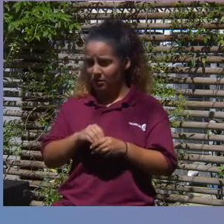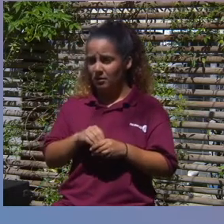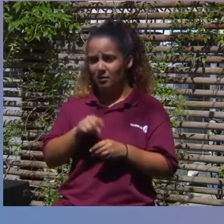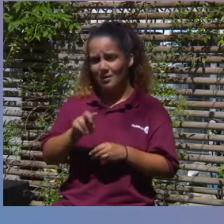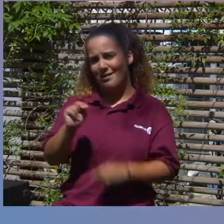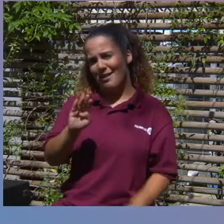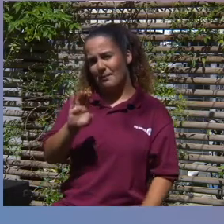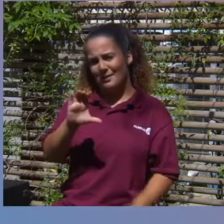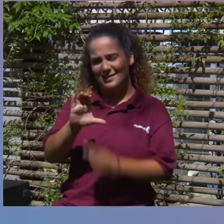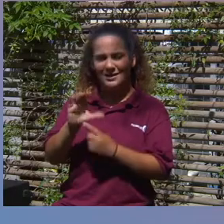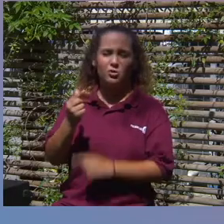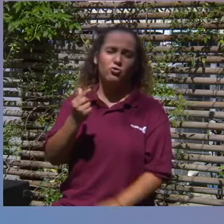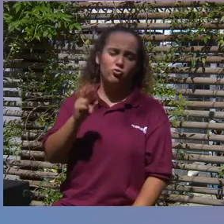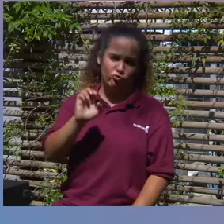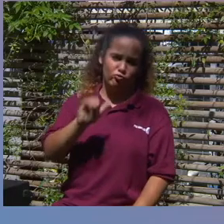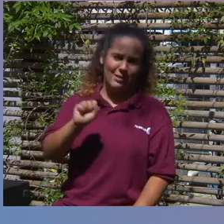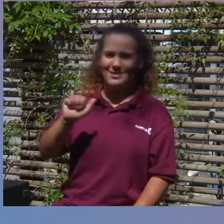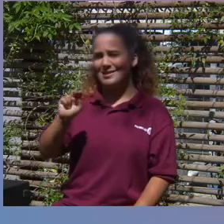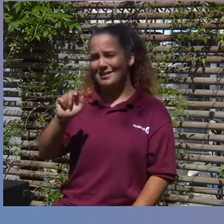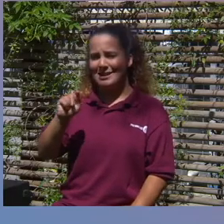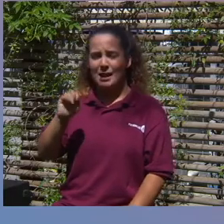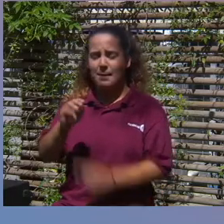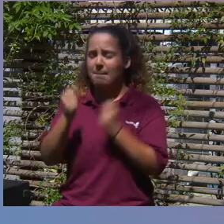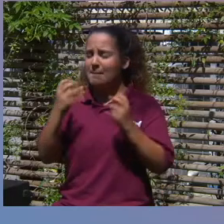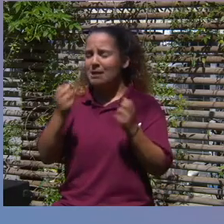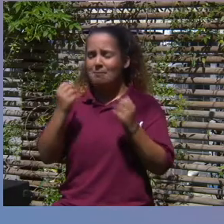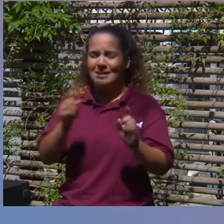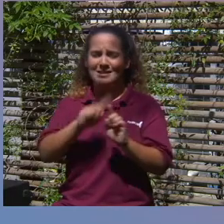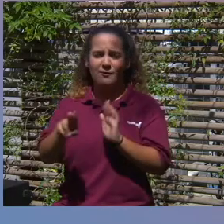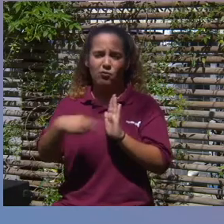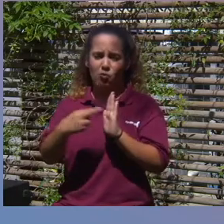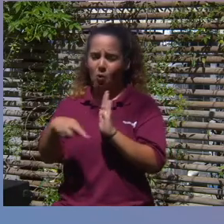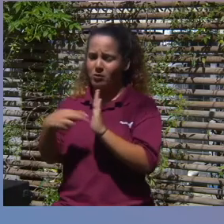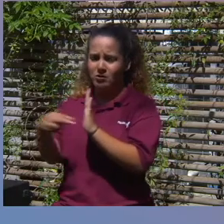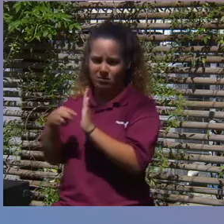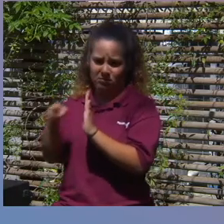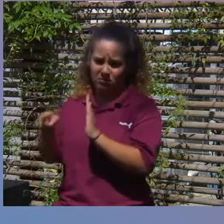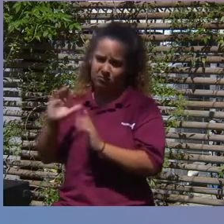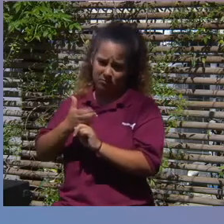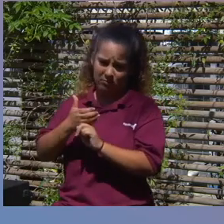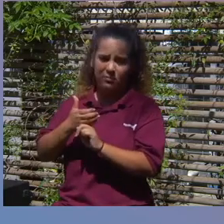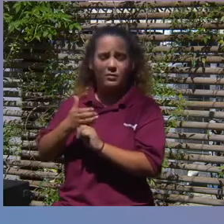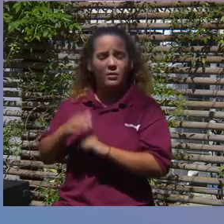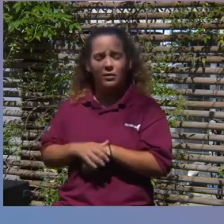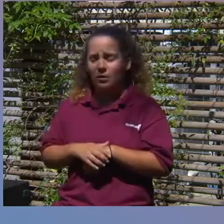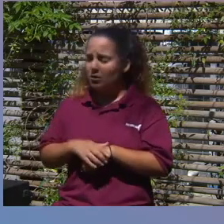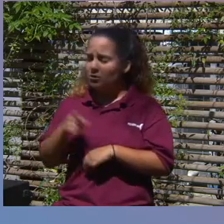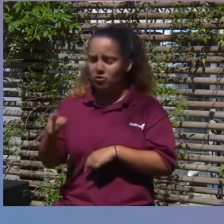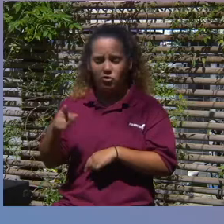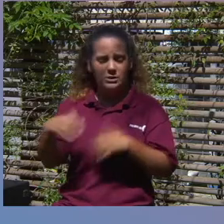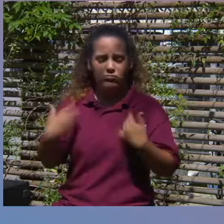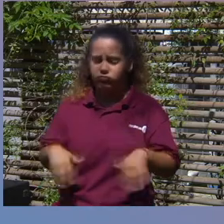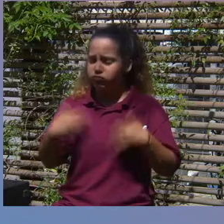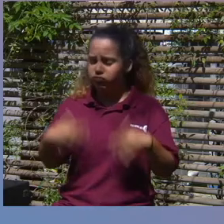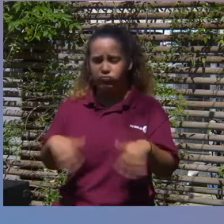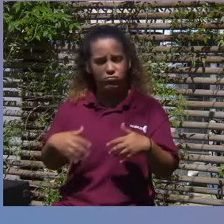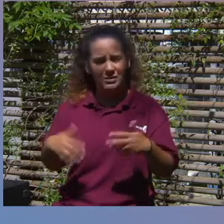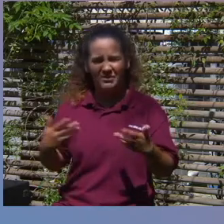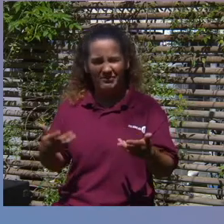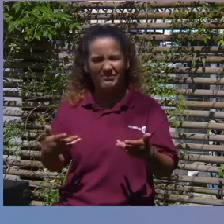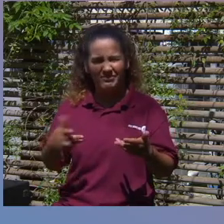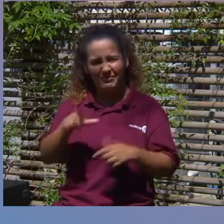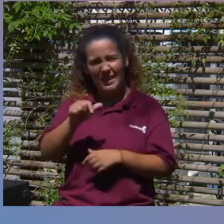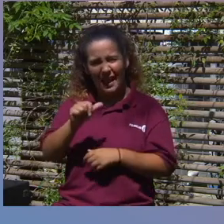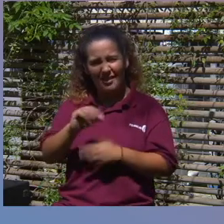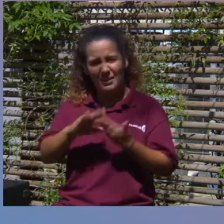on ABC's Grey's Anatomy. So many different roles. And I think it's also important to lift up what Miss Allen has done for the